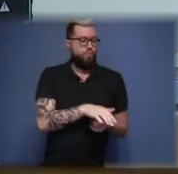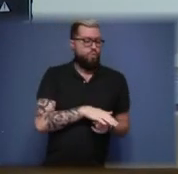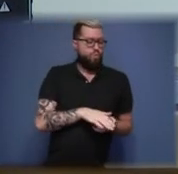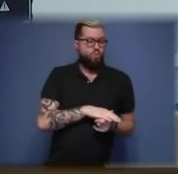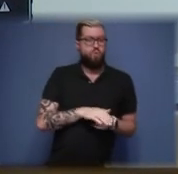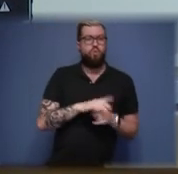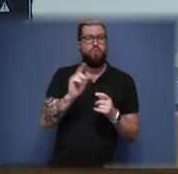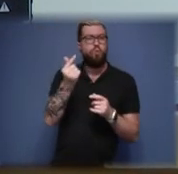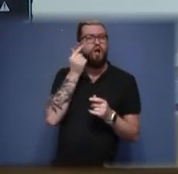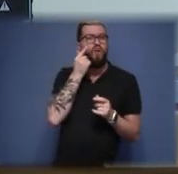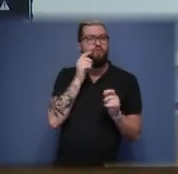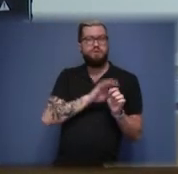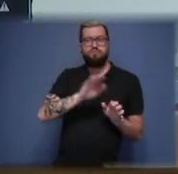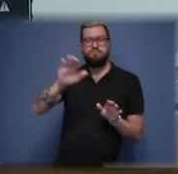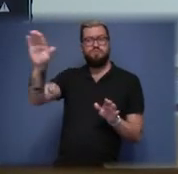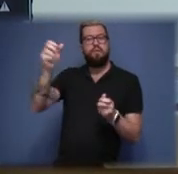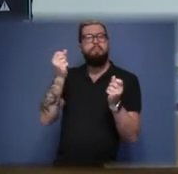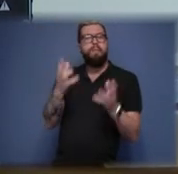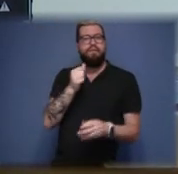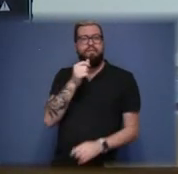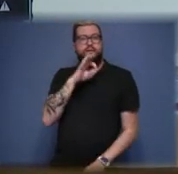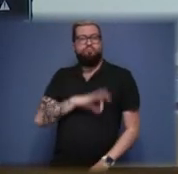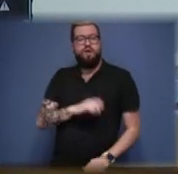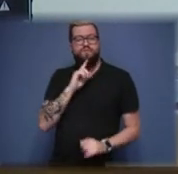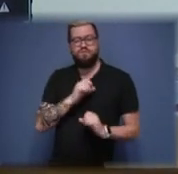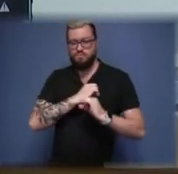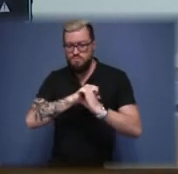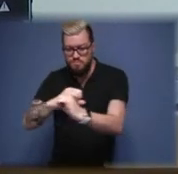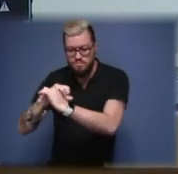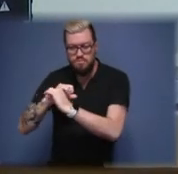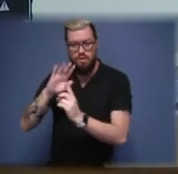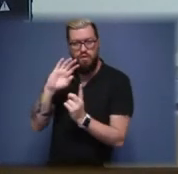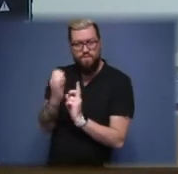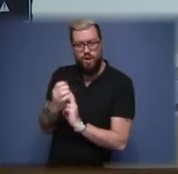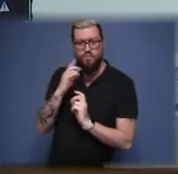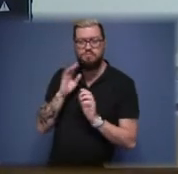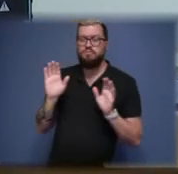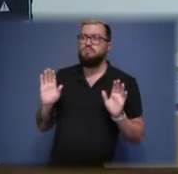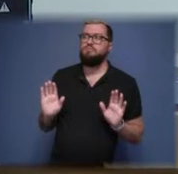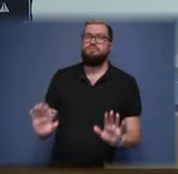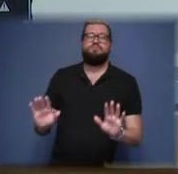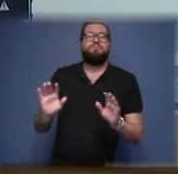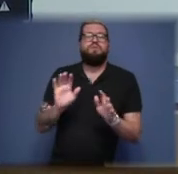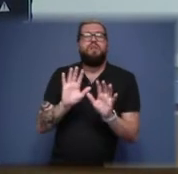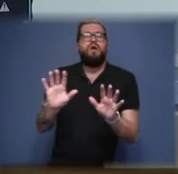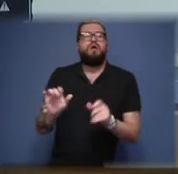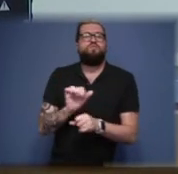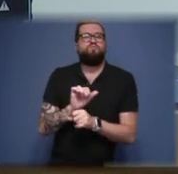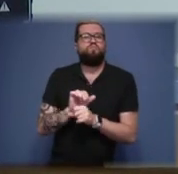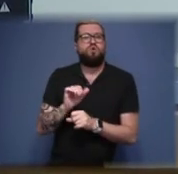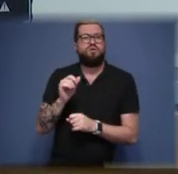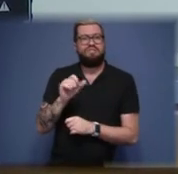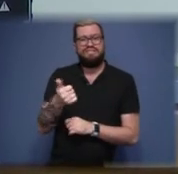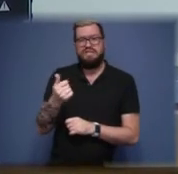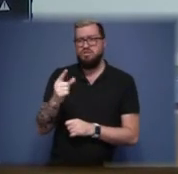many, many nonprofits that focus on protecting our environment have done a tremendous amount of work over the past few